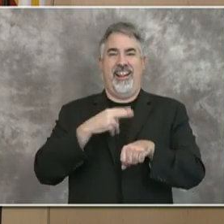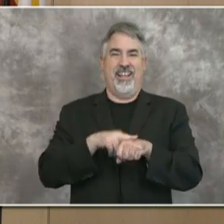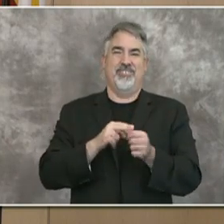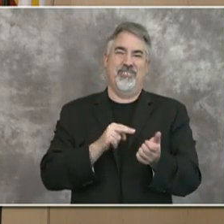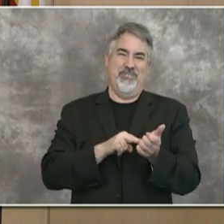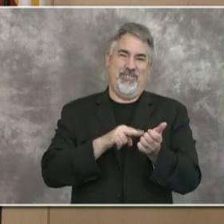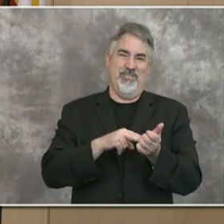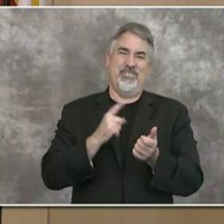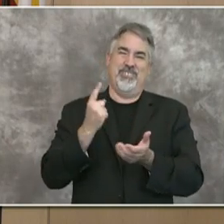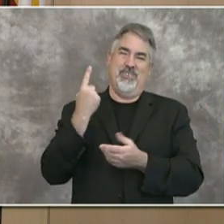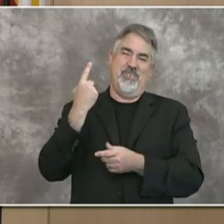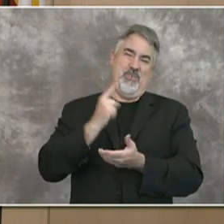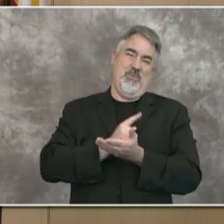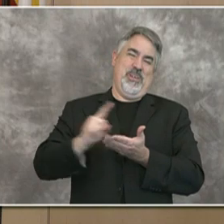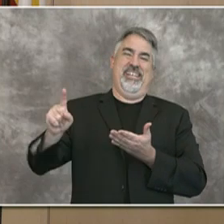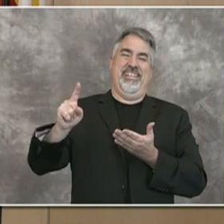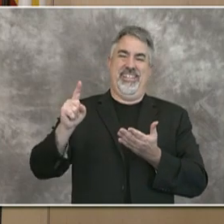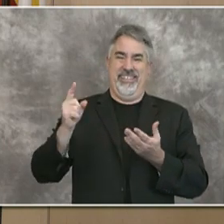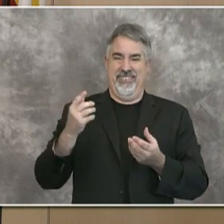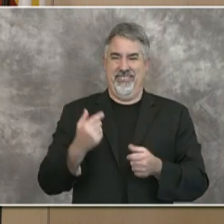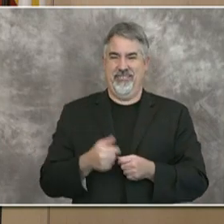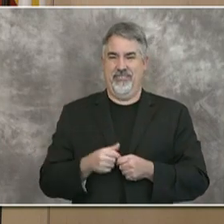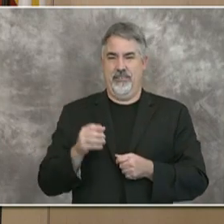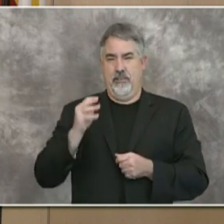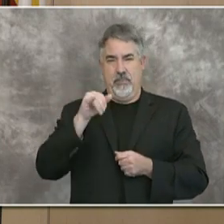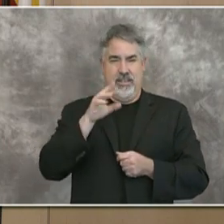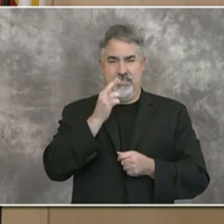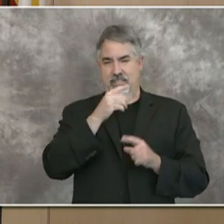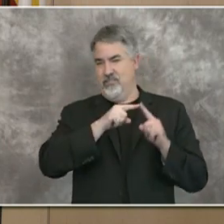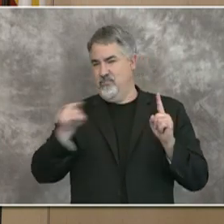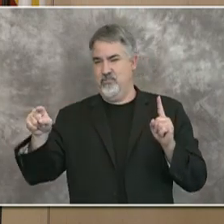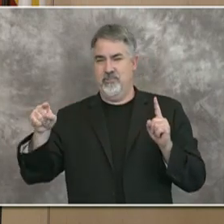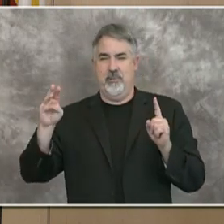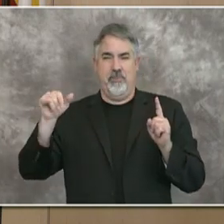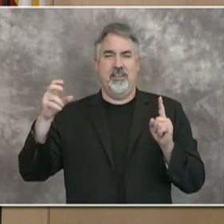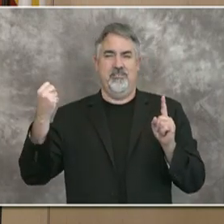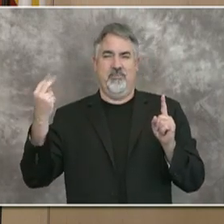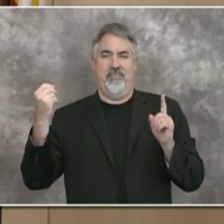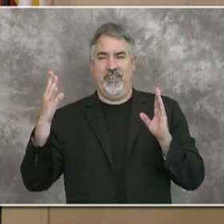May 6th to May 12th. Next slide.